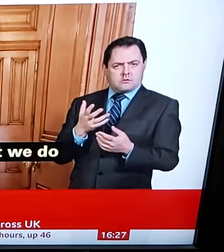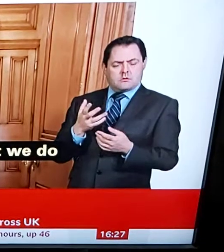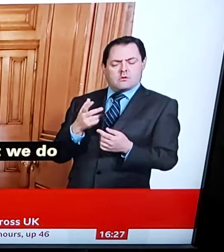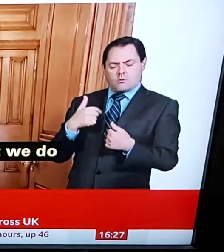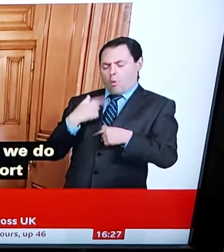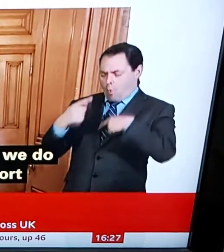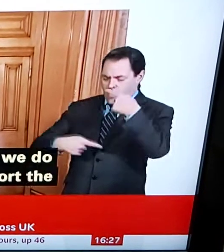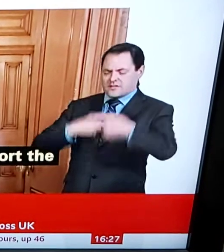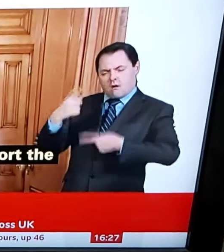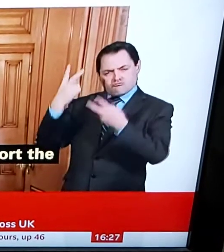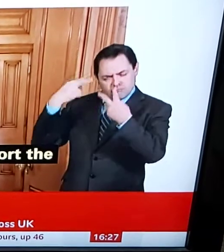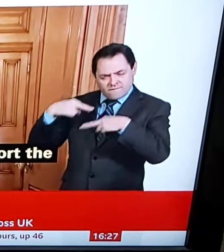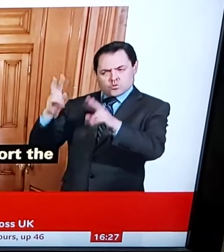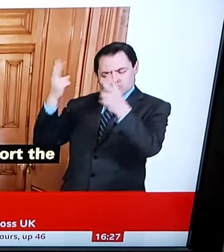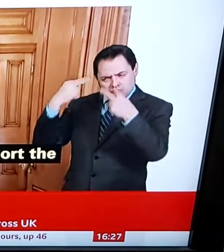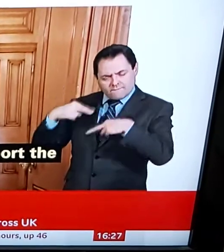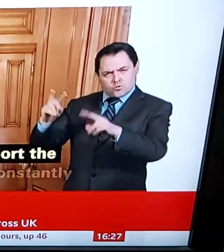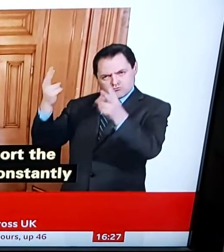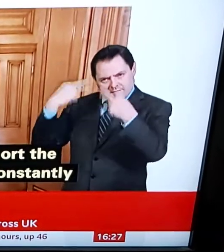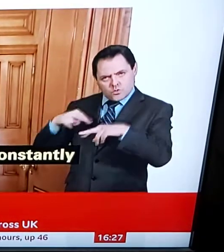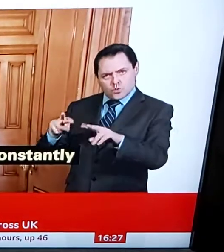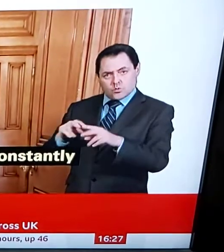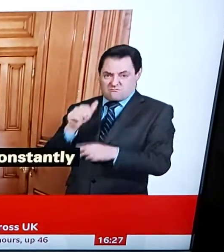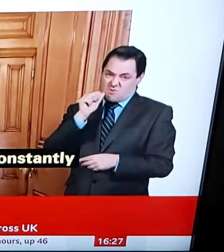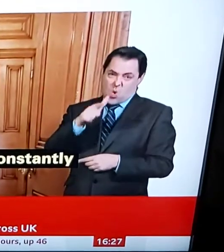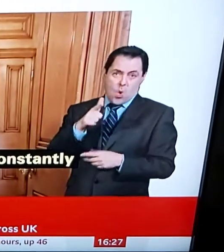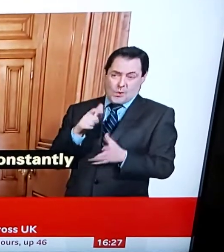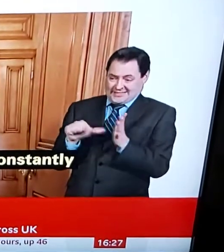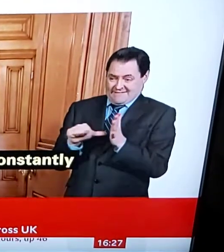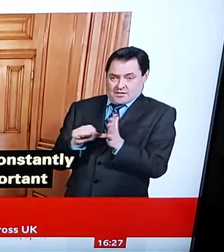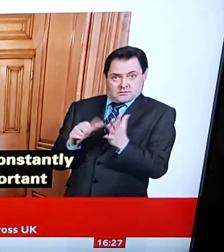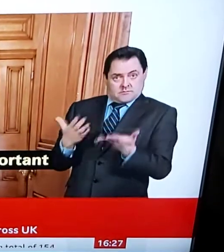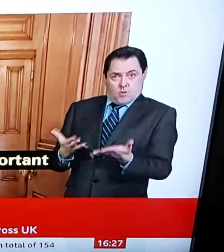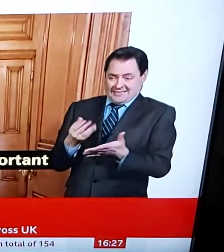it's important that we do recognise that this is a very, very difficult economic